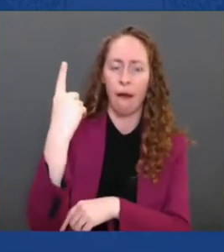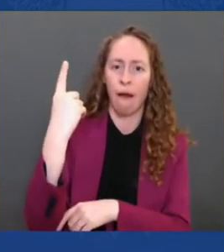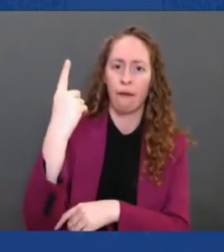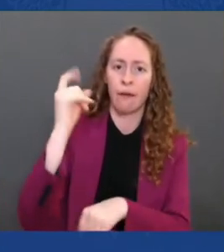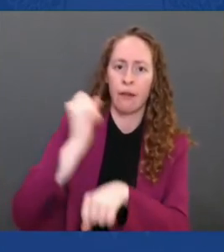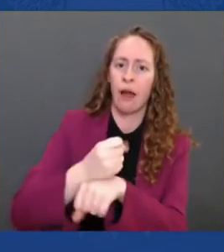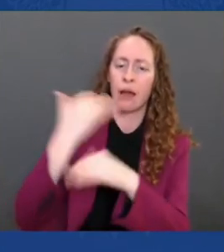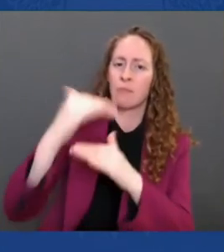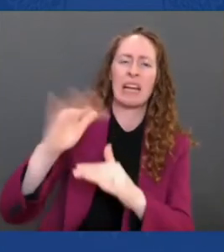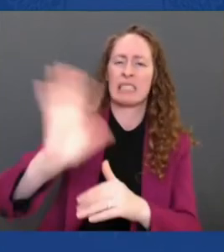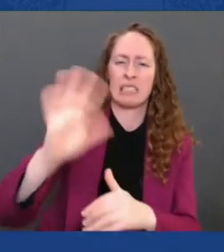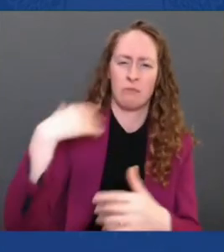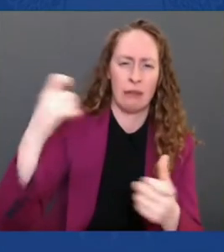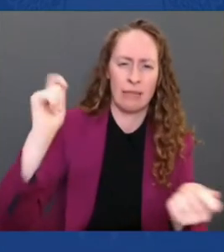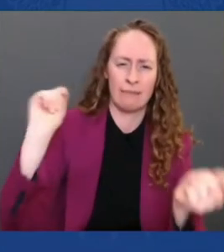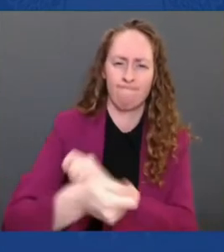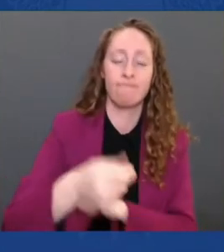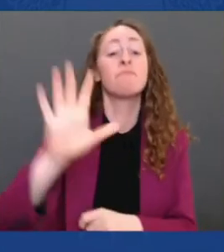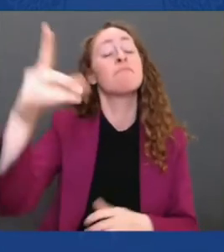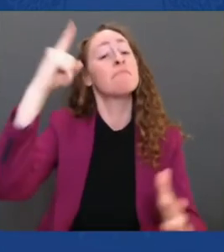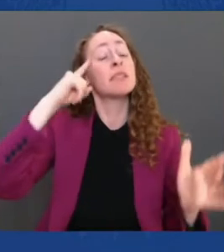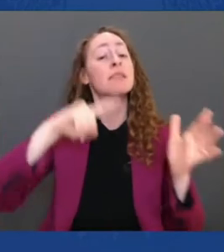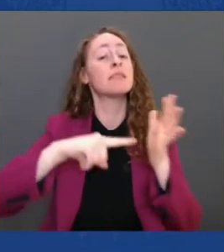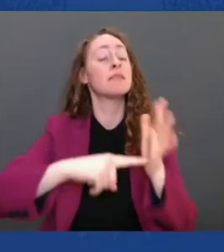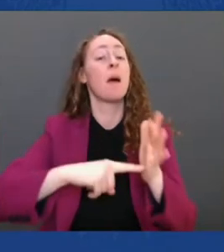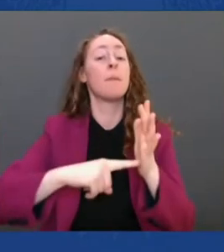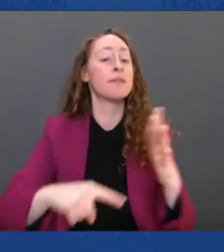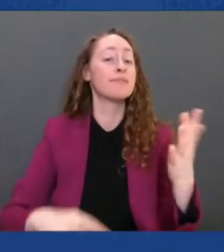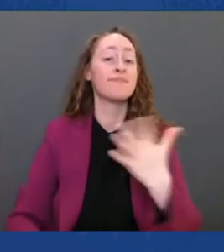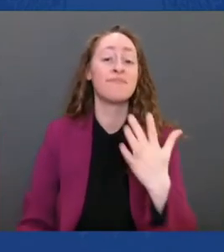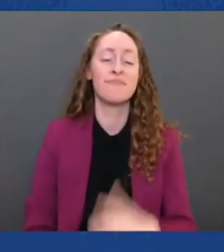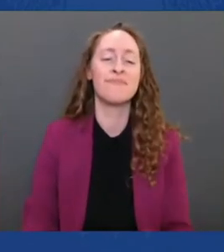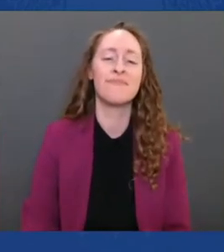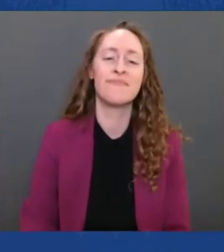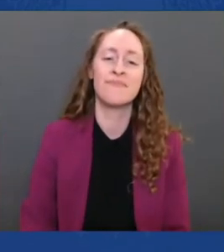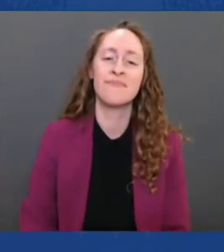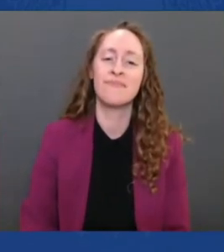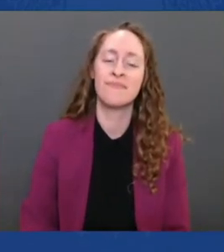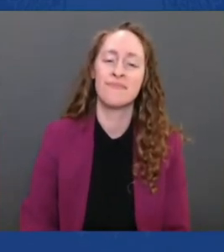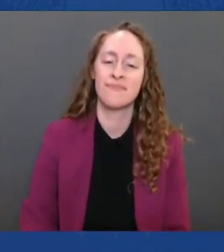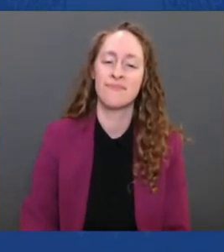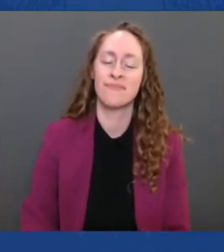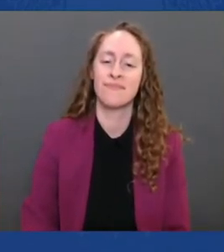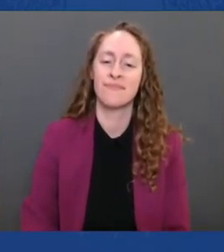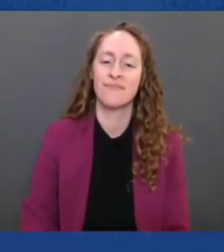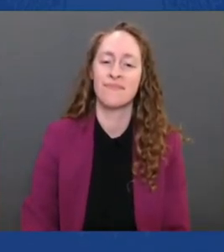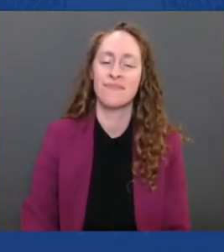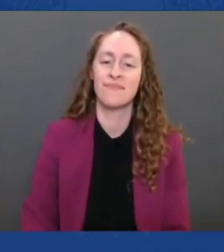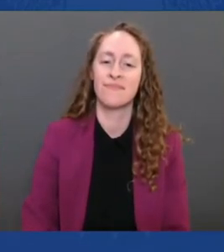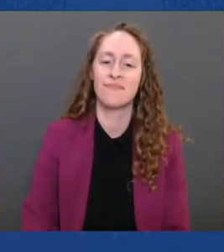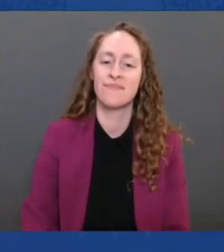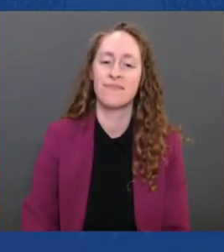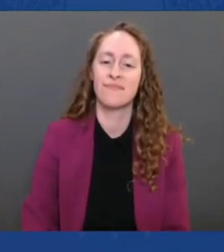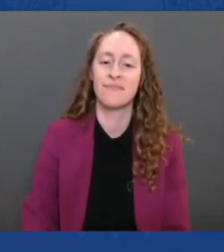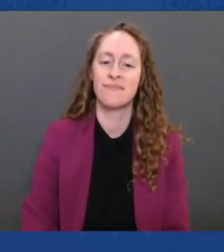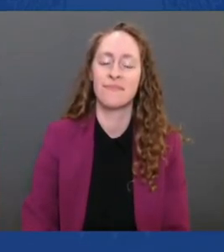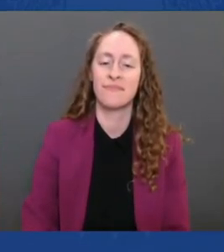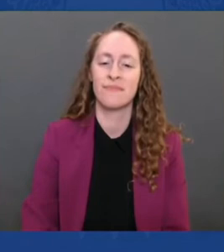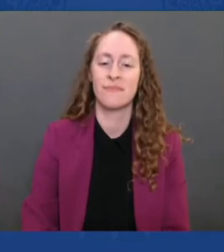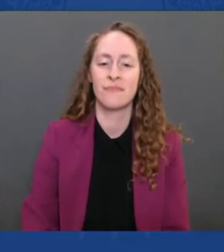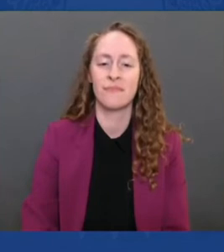administration is taking steps to put a stop to the exclusive deals that landlords make with internet